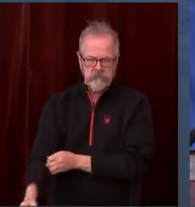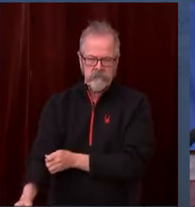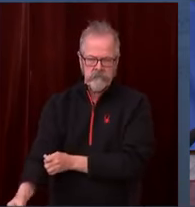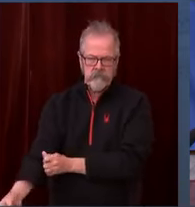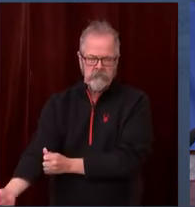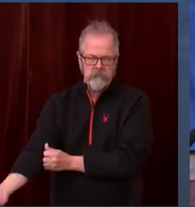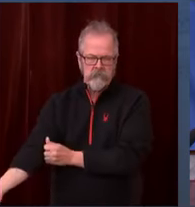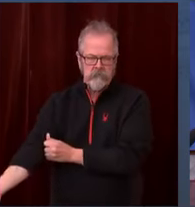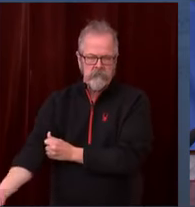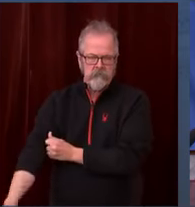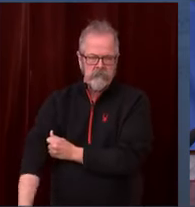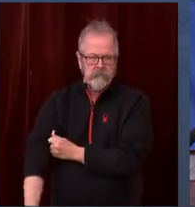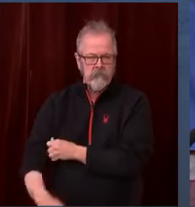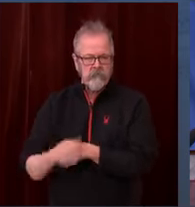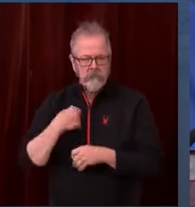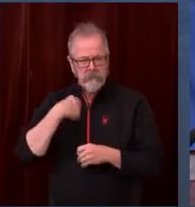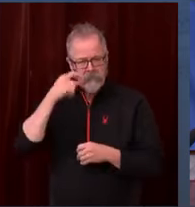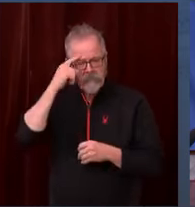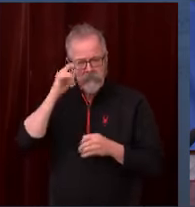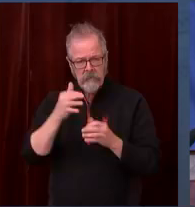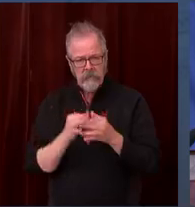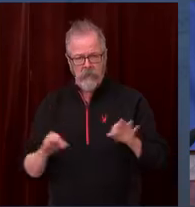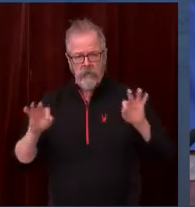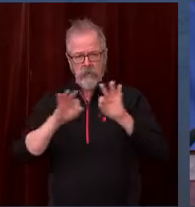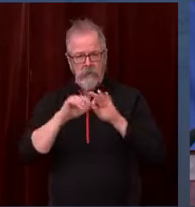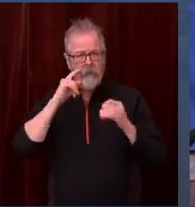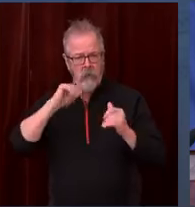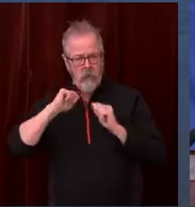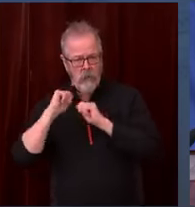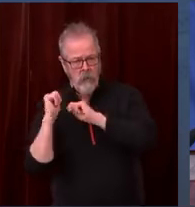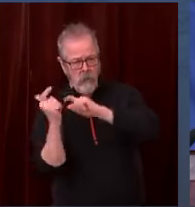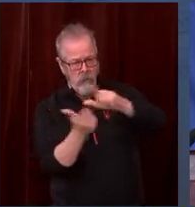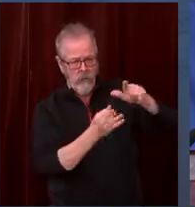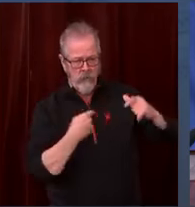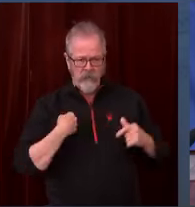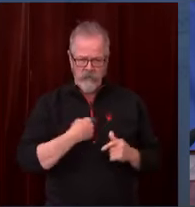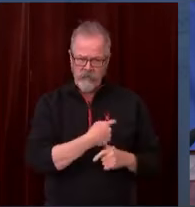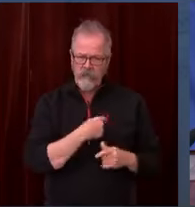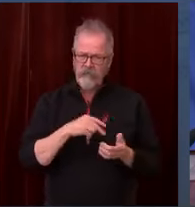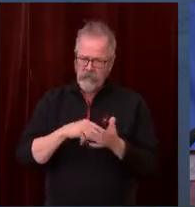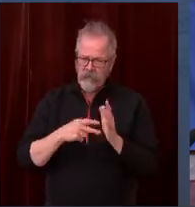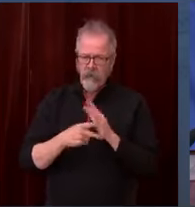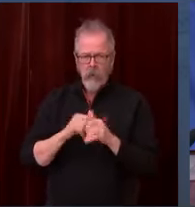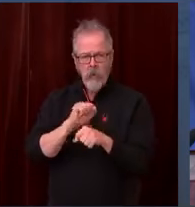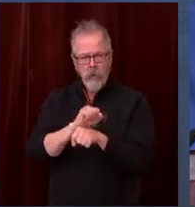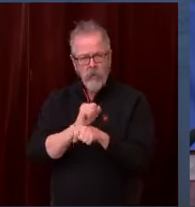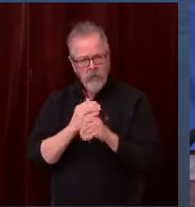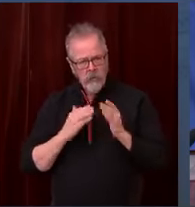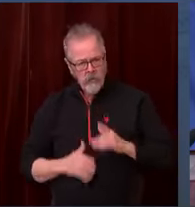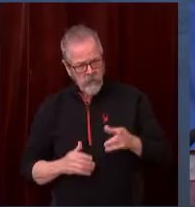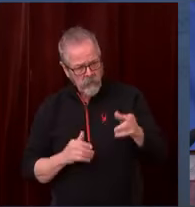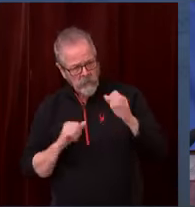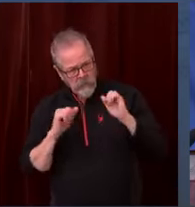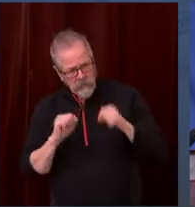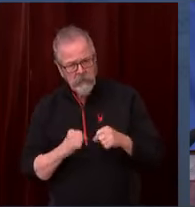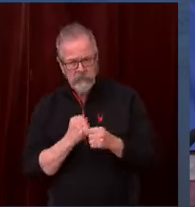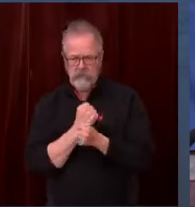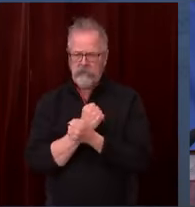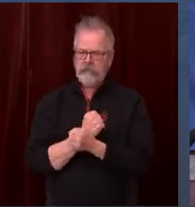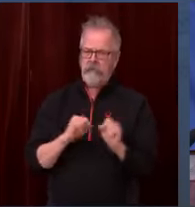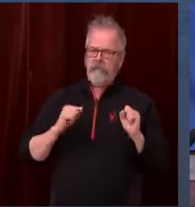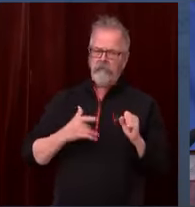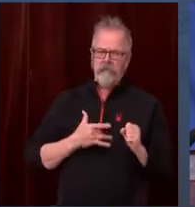as well to all of us. It will allow more workers to be able to afford to stay home when they're